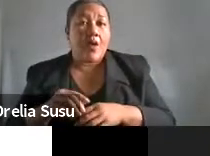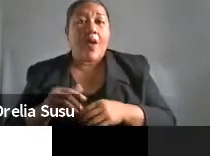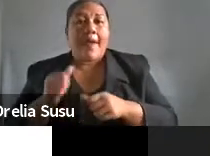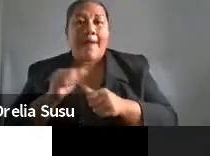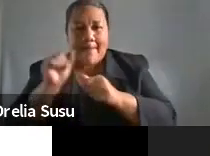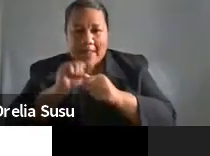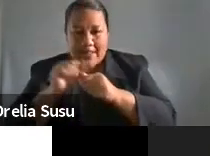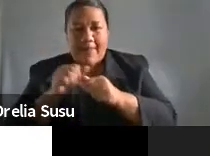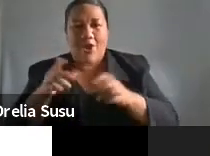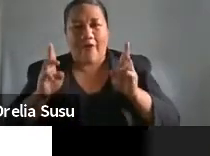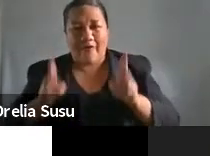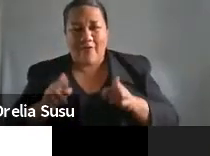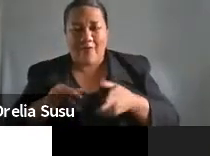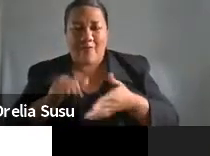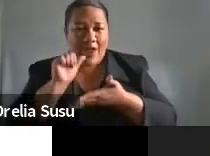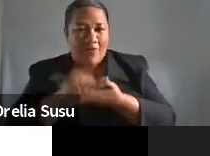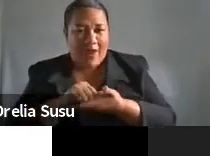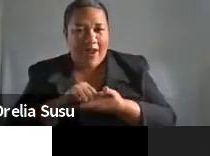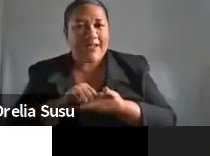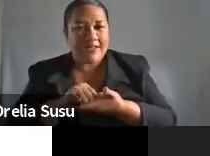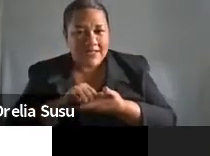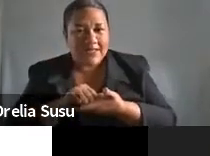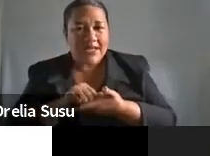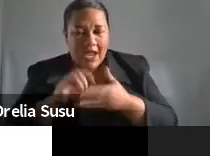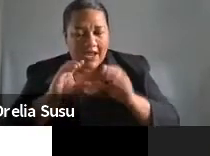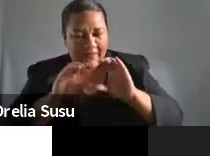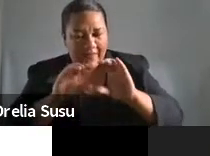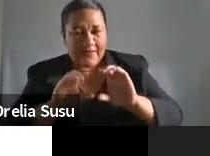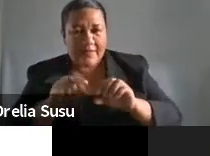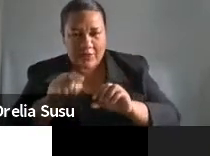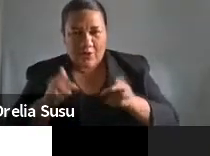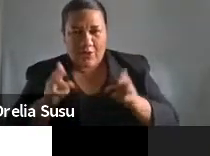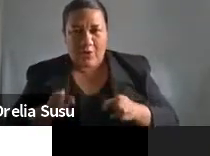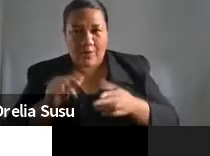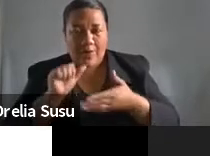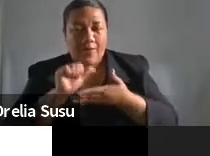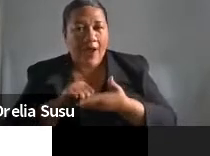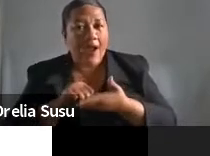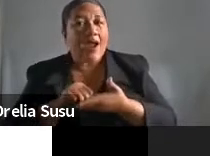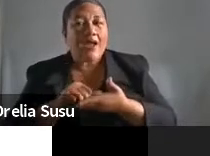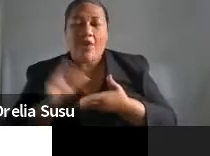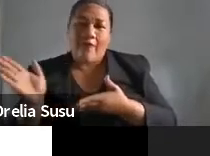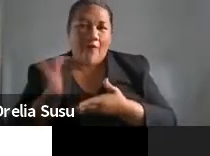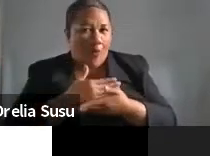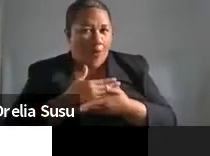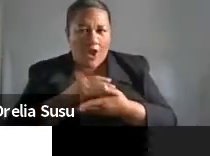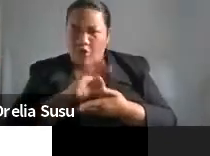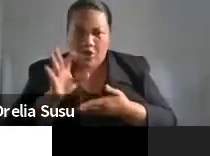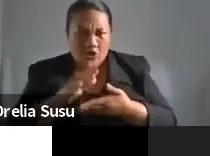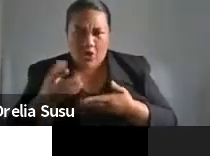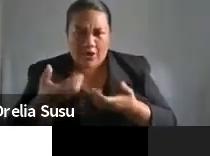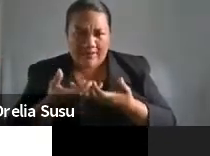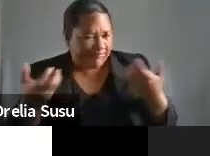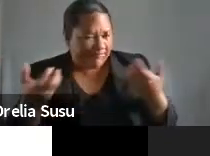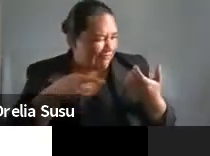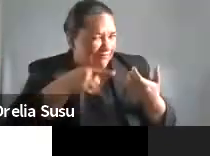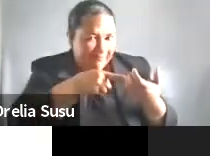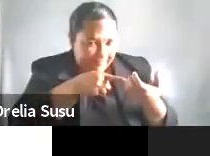rights and really access to full to the human rights of all and not just a particular group of people or network, but